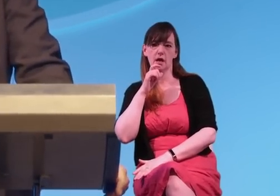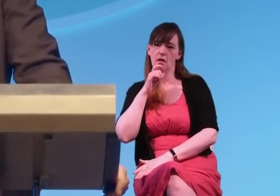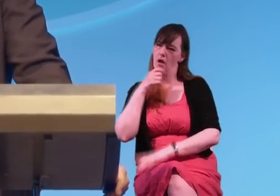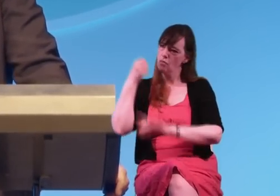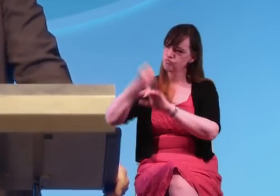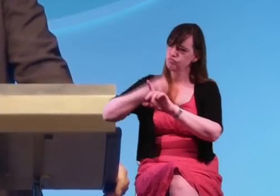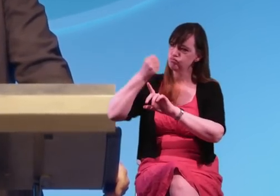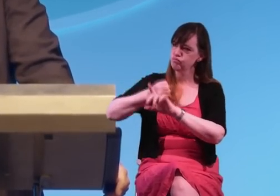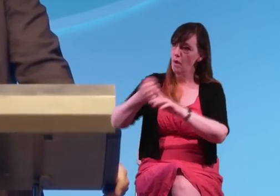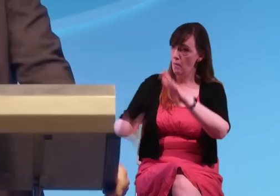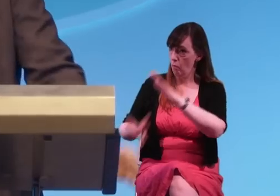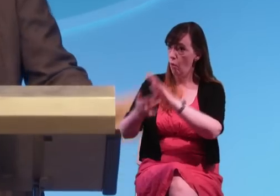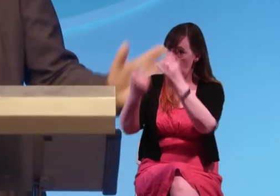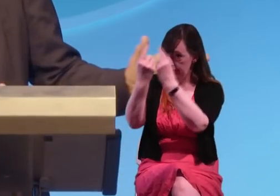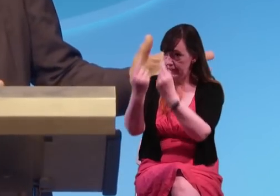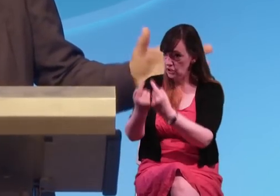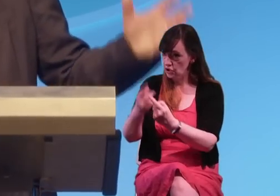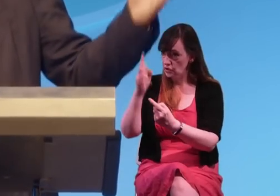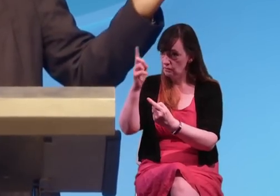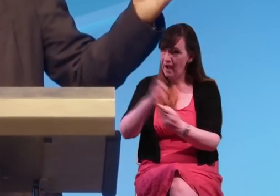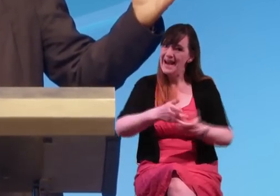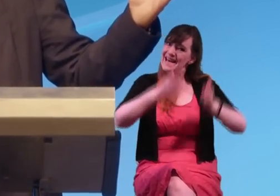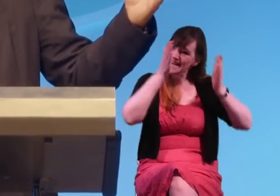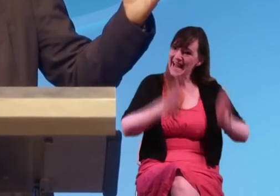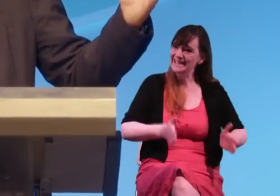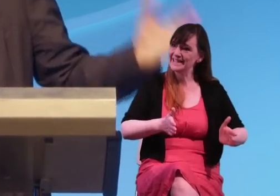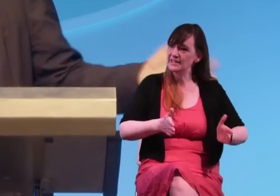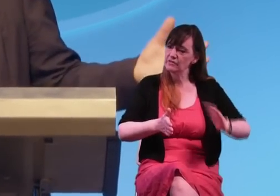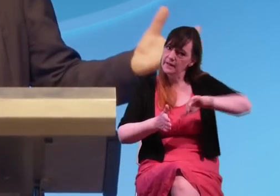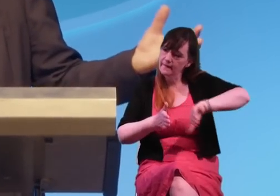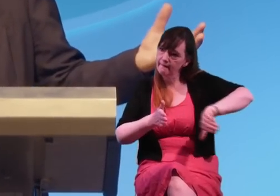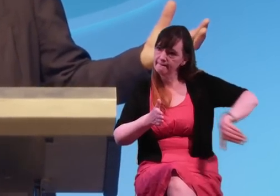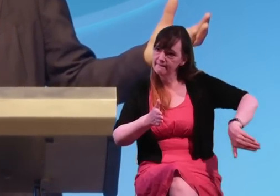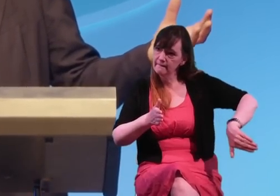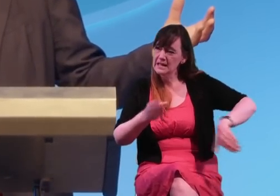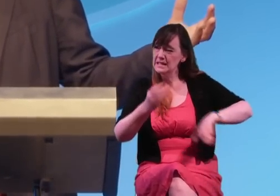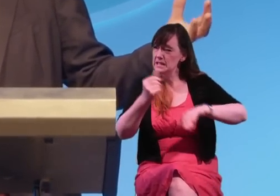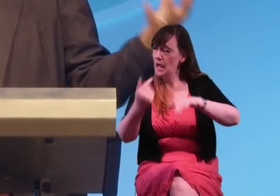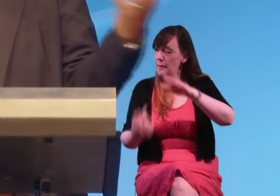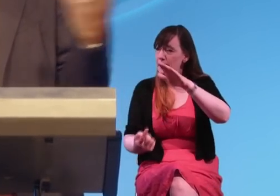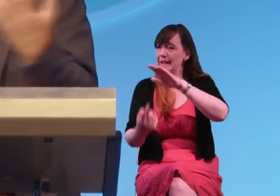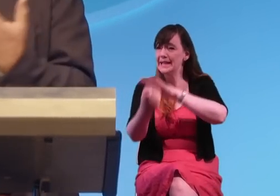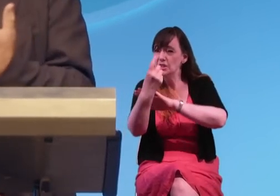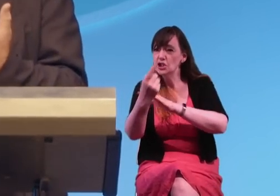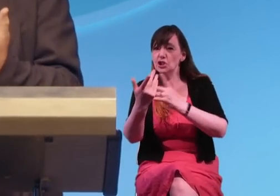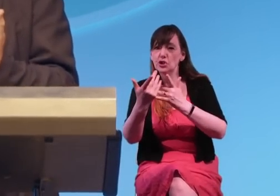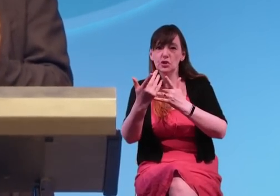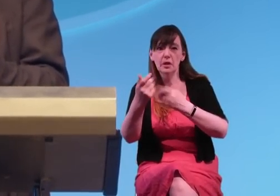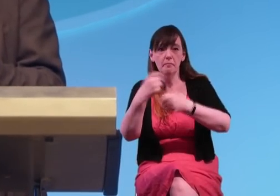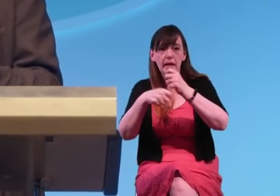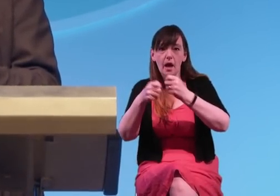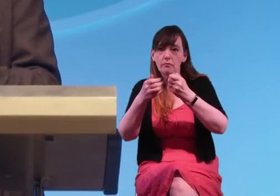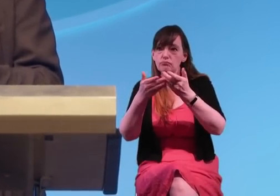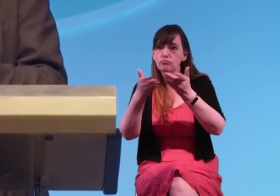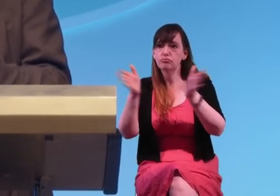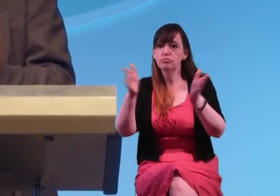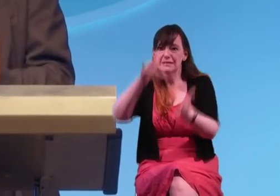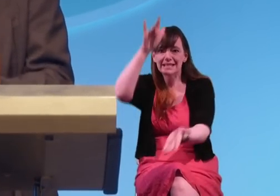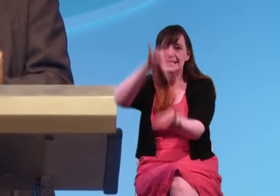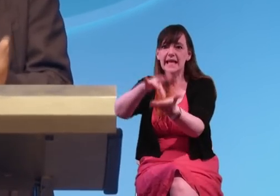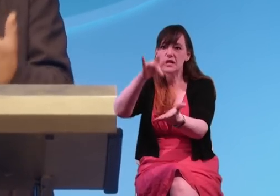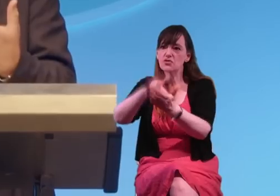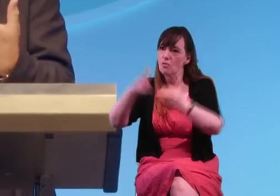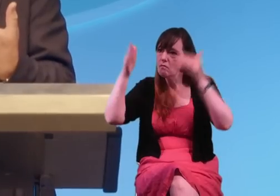necessary things. Those issues which are peripheral to the gospel, increasingly becoming central,